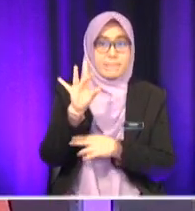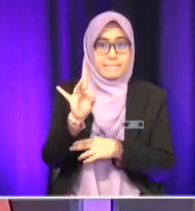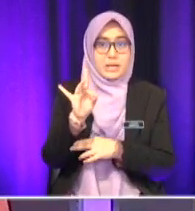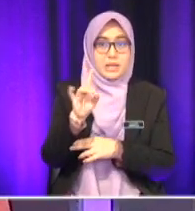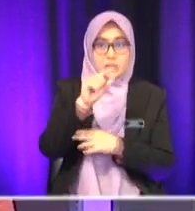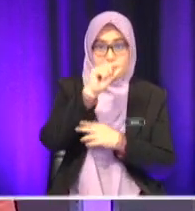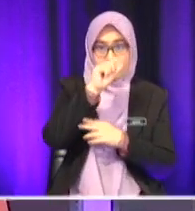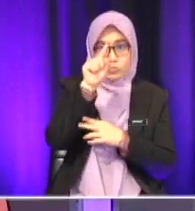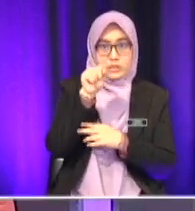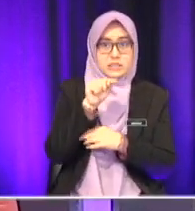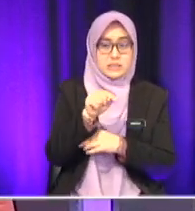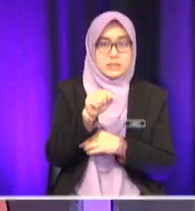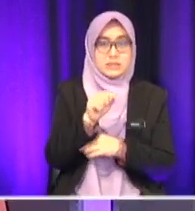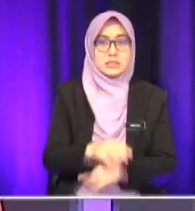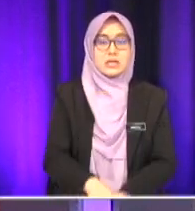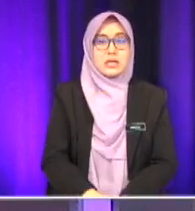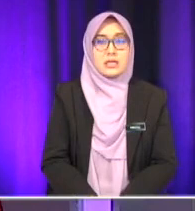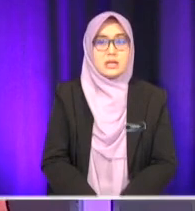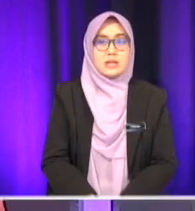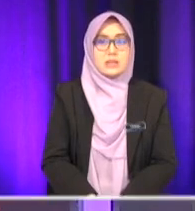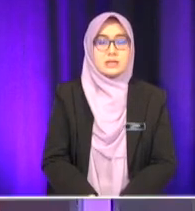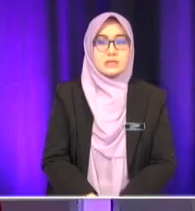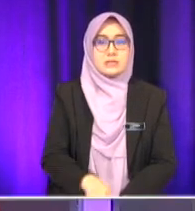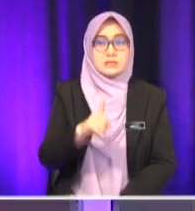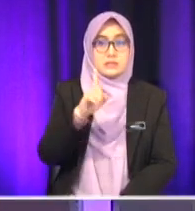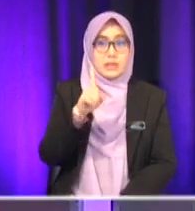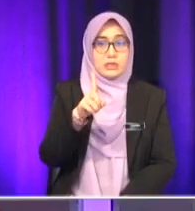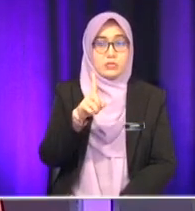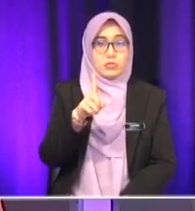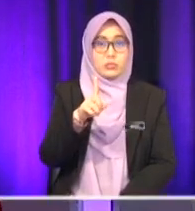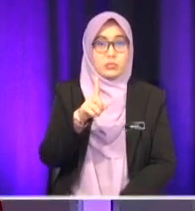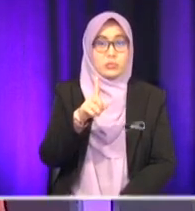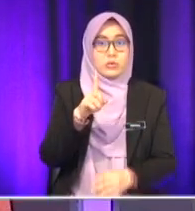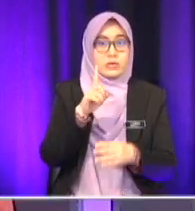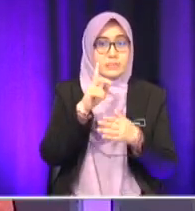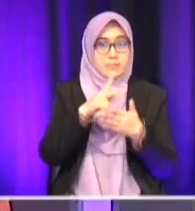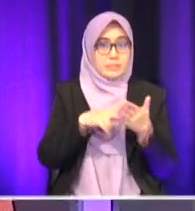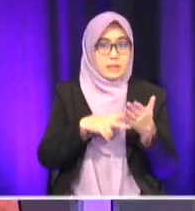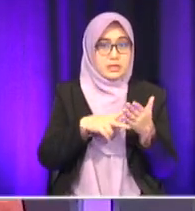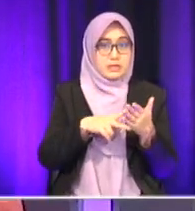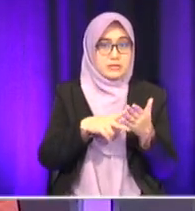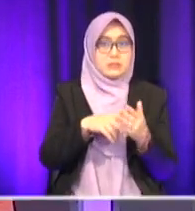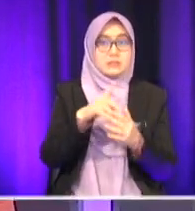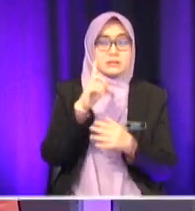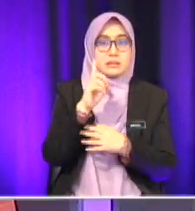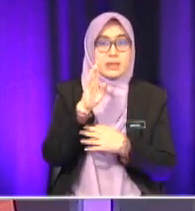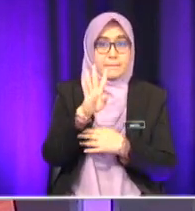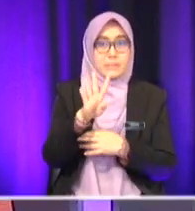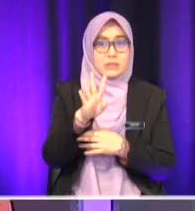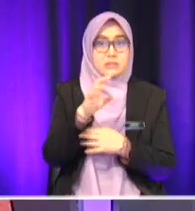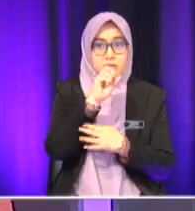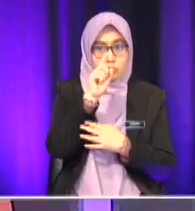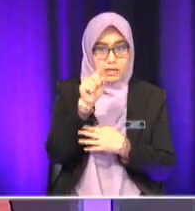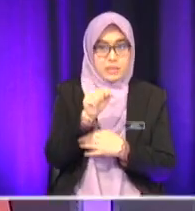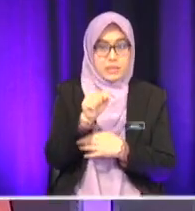4 for each task. Okay, so here my advice for you for this part is that you will be